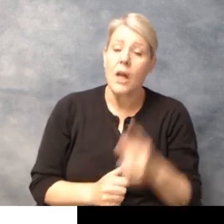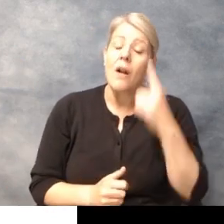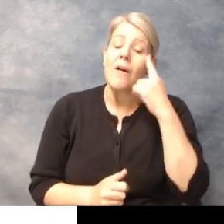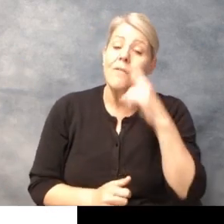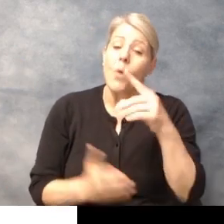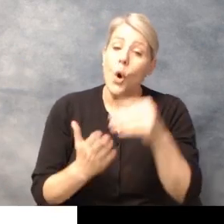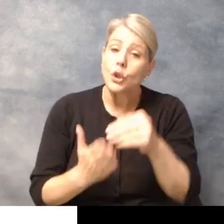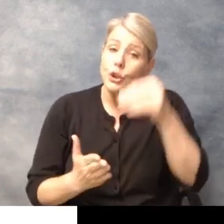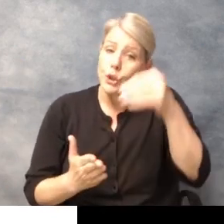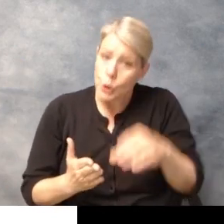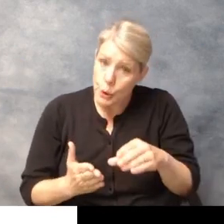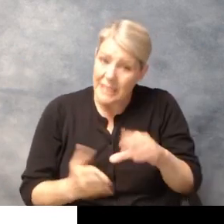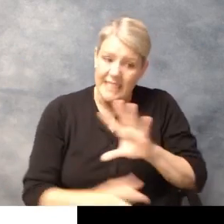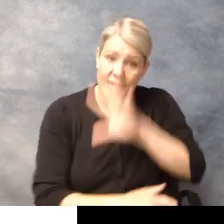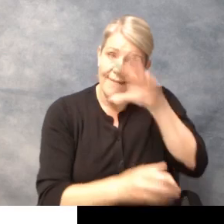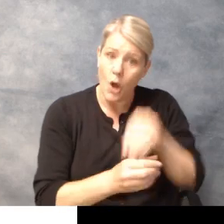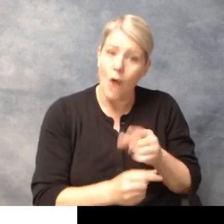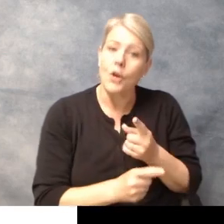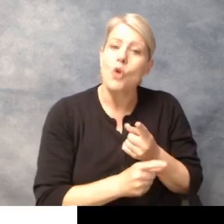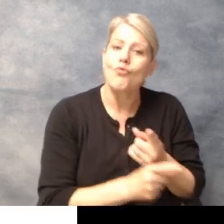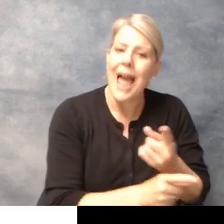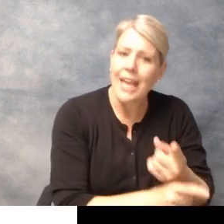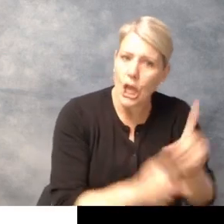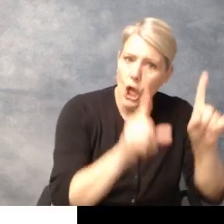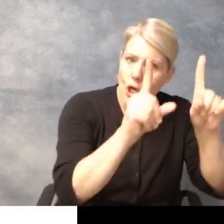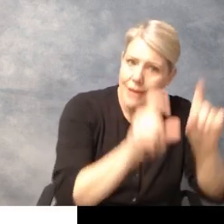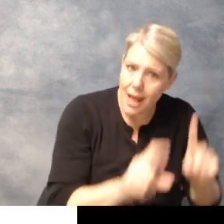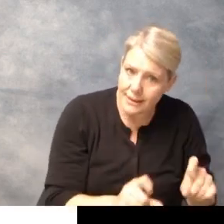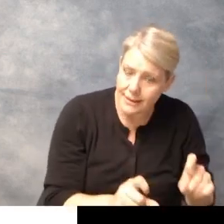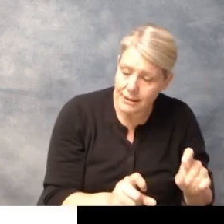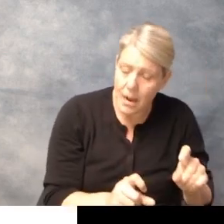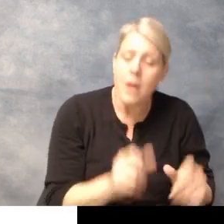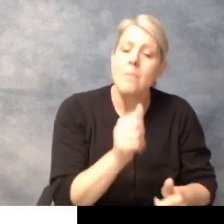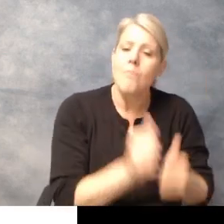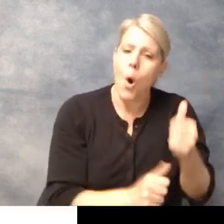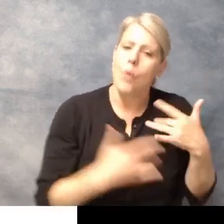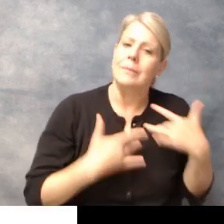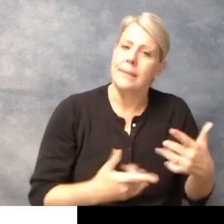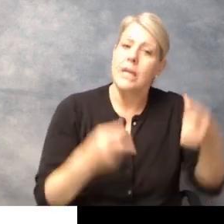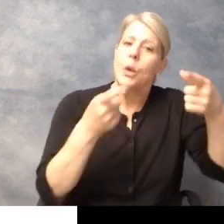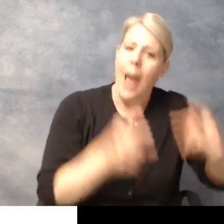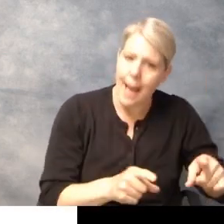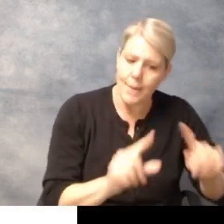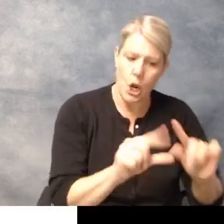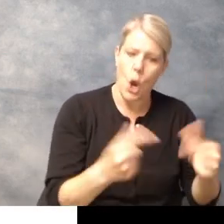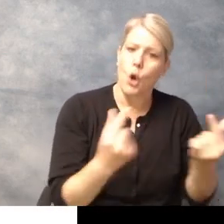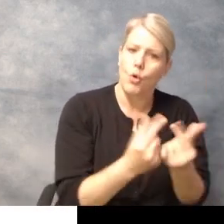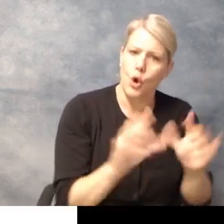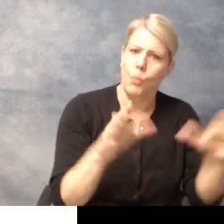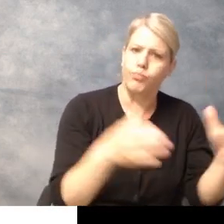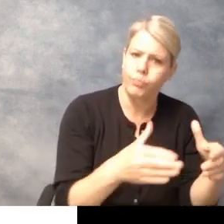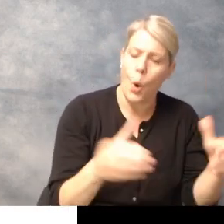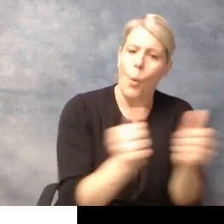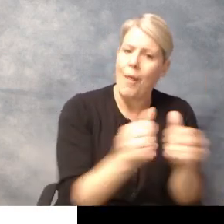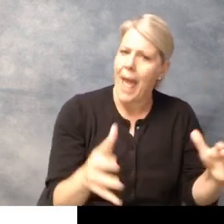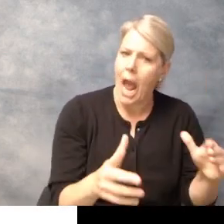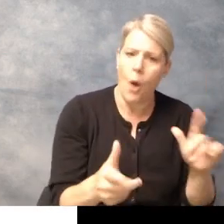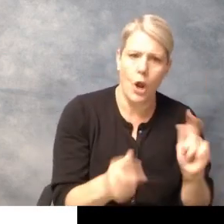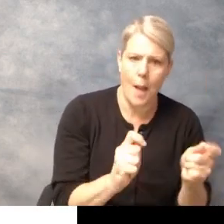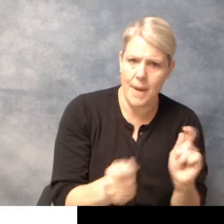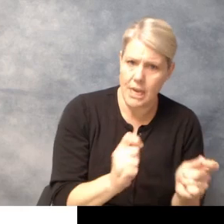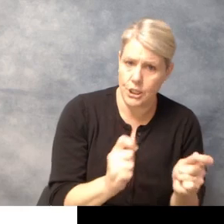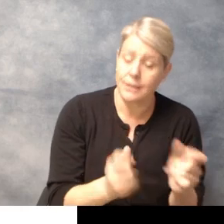For students completing the regular state assessment, typically most assessments are administered in a group setting with no